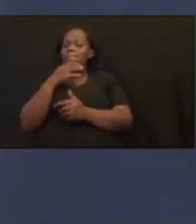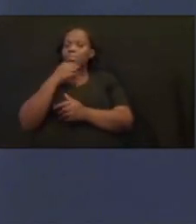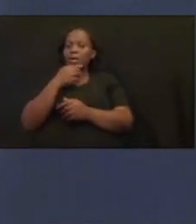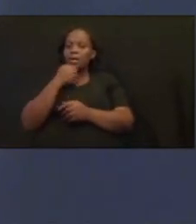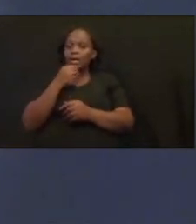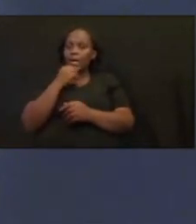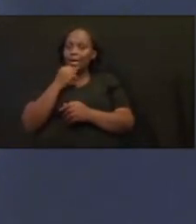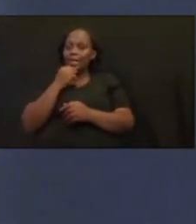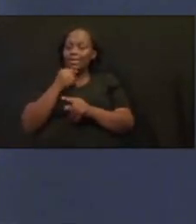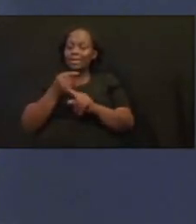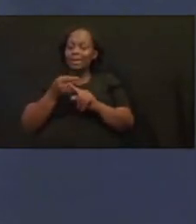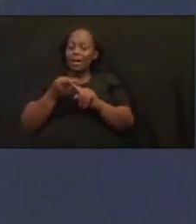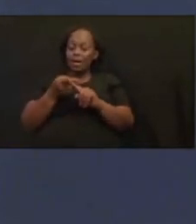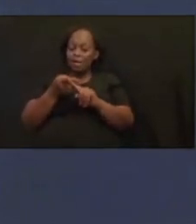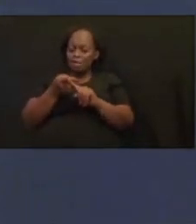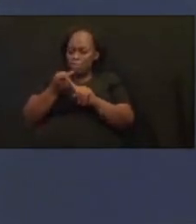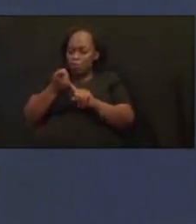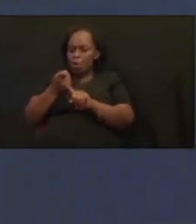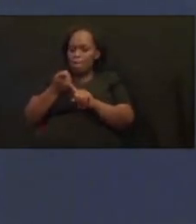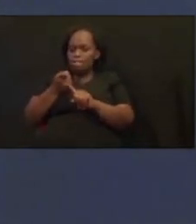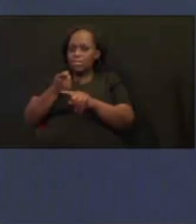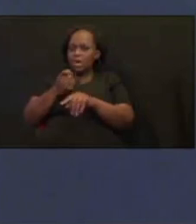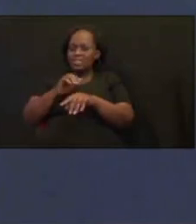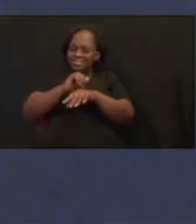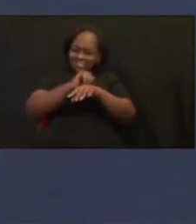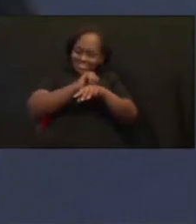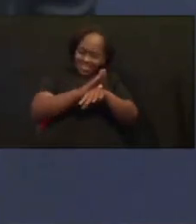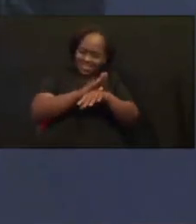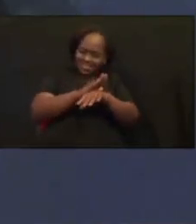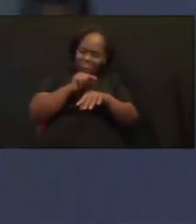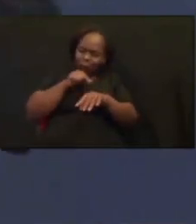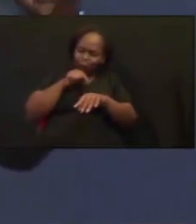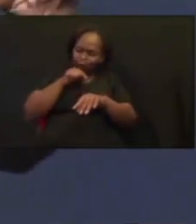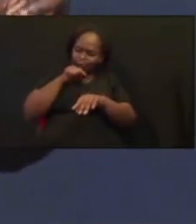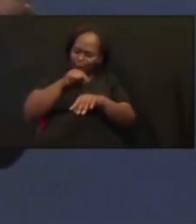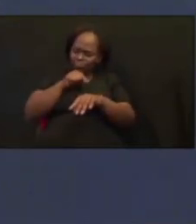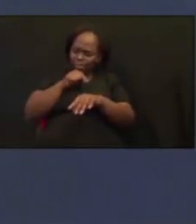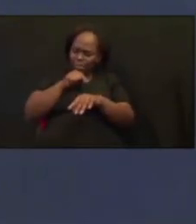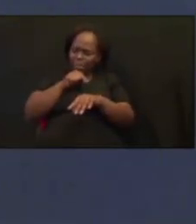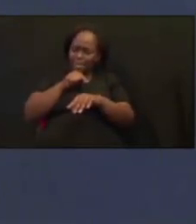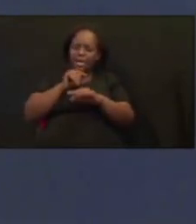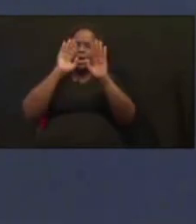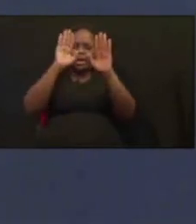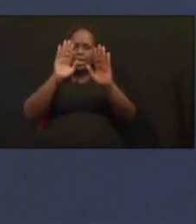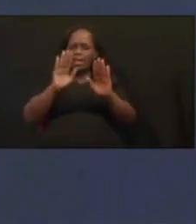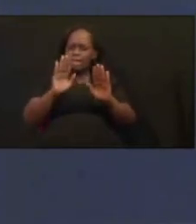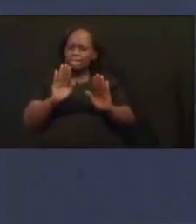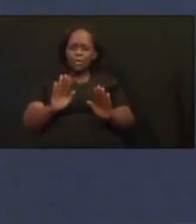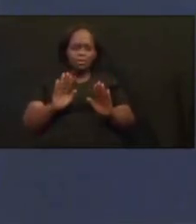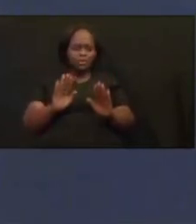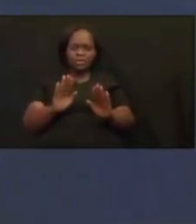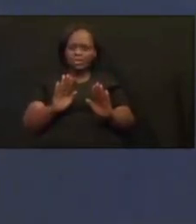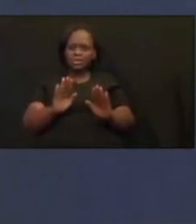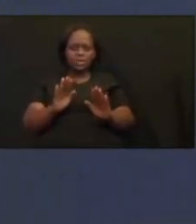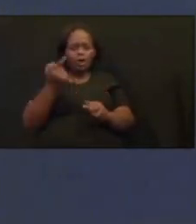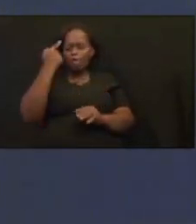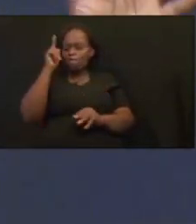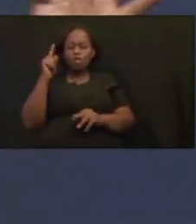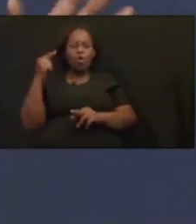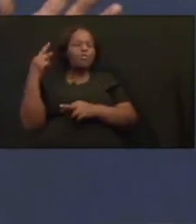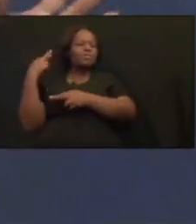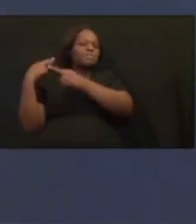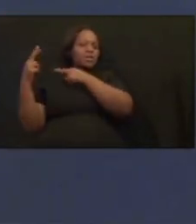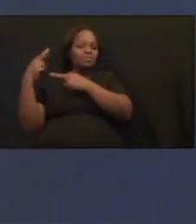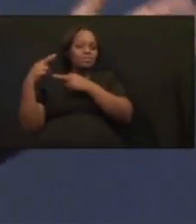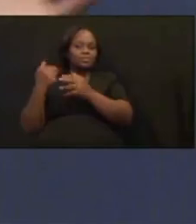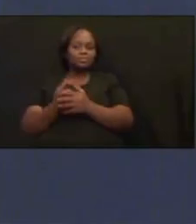Sent. That sent mentality is important for birthing and hosting a revival. And it has nothing